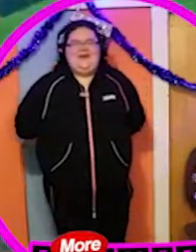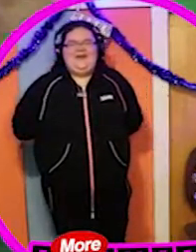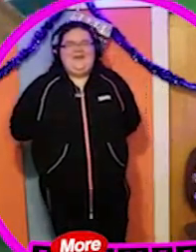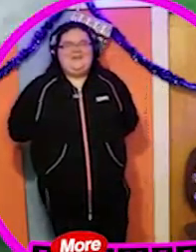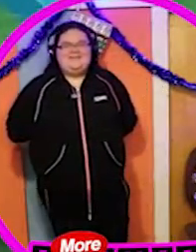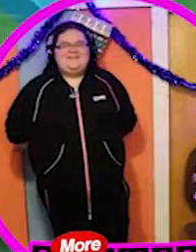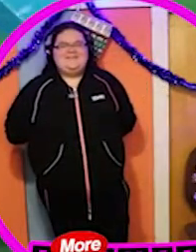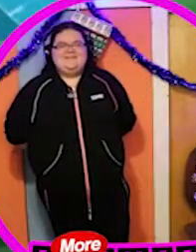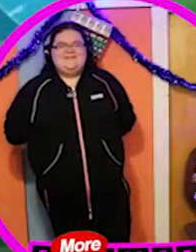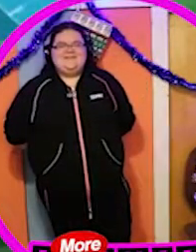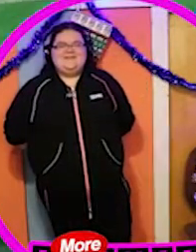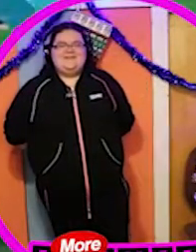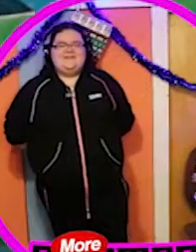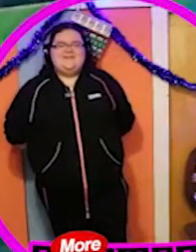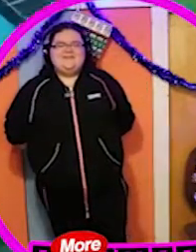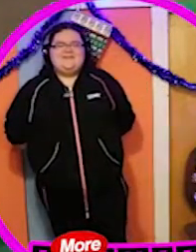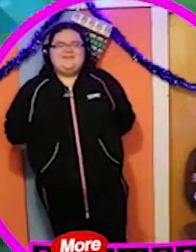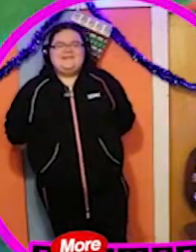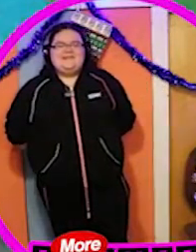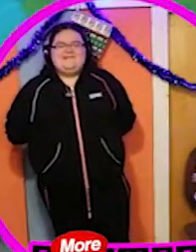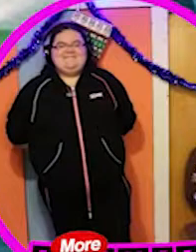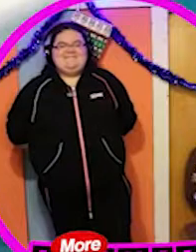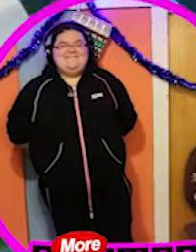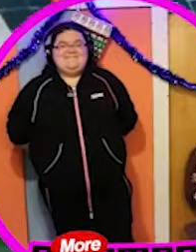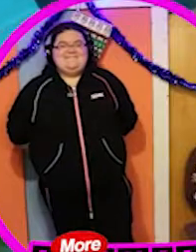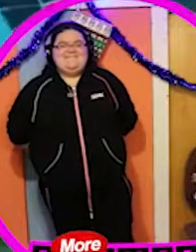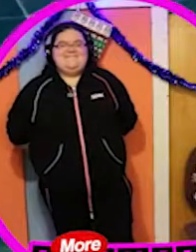Just go for it, I guess. I don't know. Just keep your head down. Oh, shit. Oh, my goodness. He sent him flying.